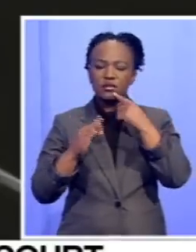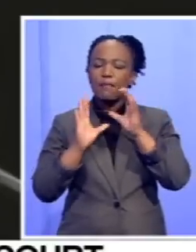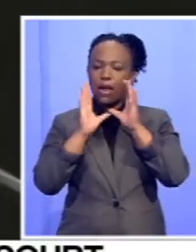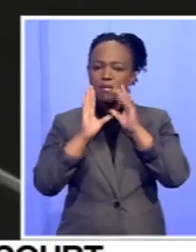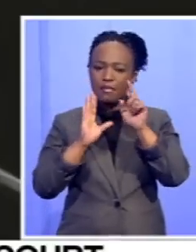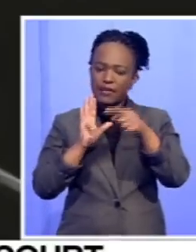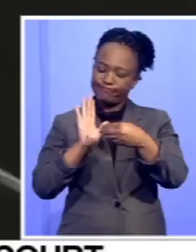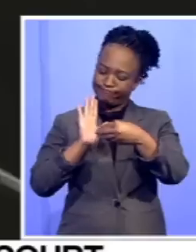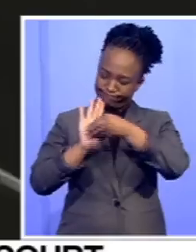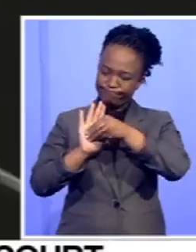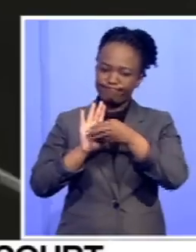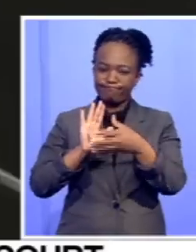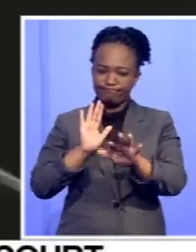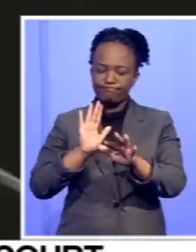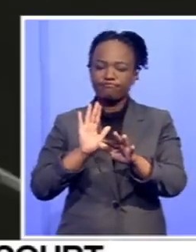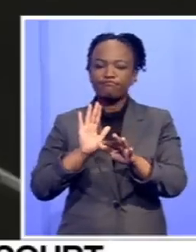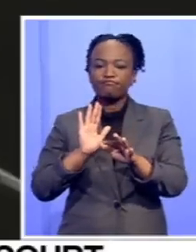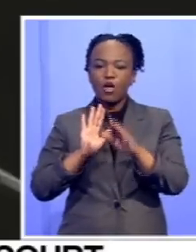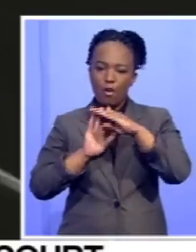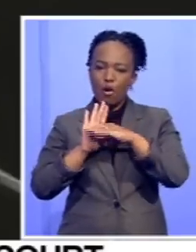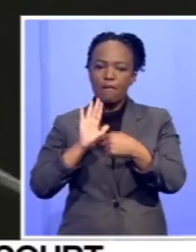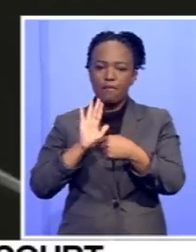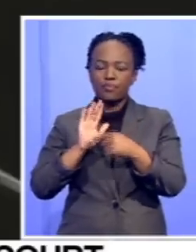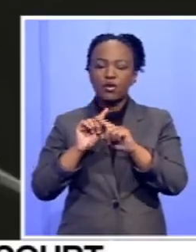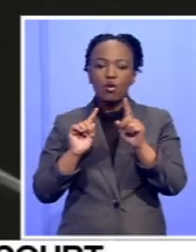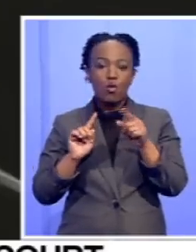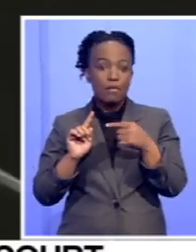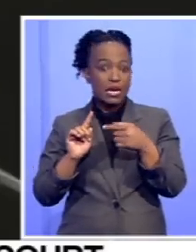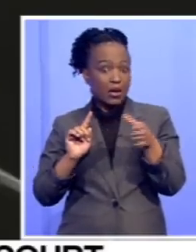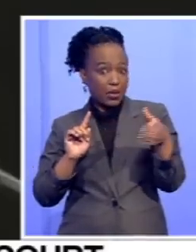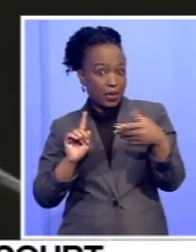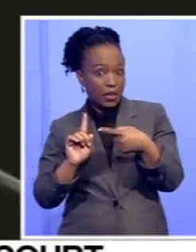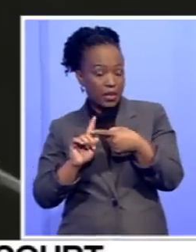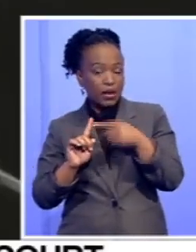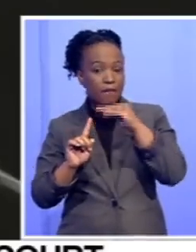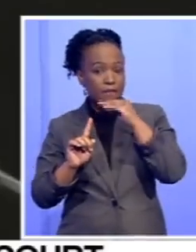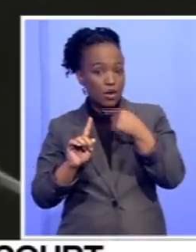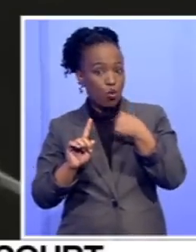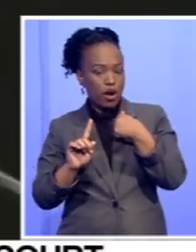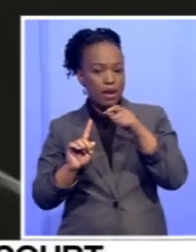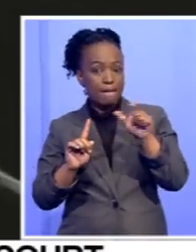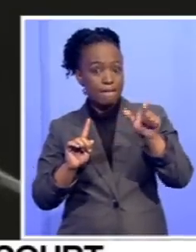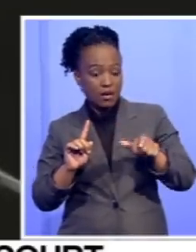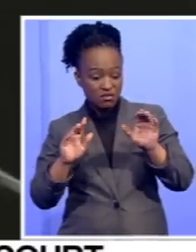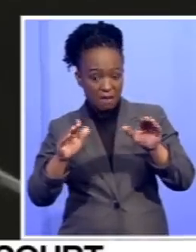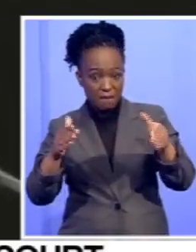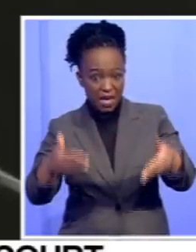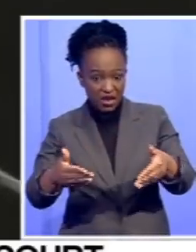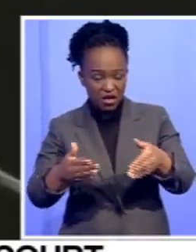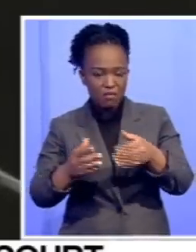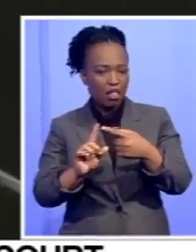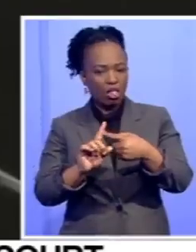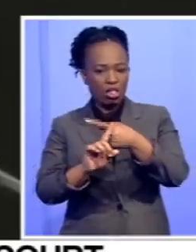program. Without him, the funeral would have been incomplete or carried out against the wishes of the person being buried.